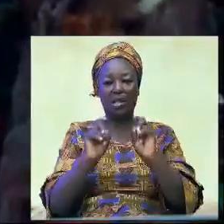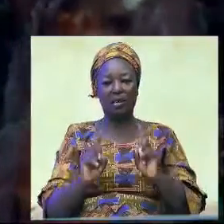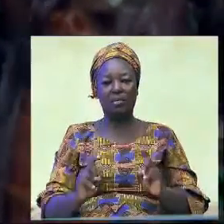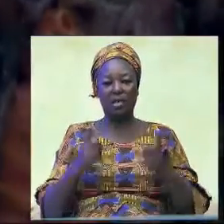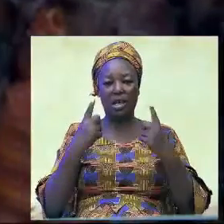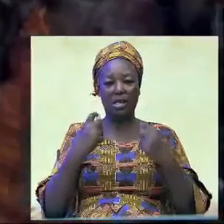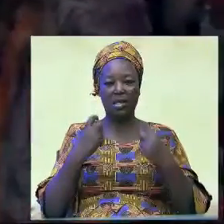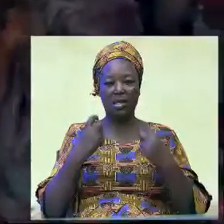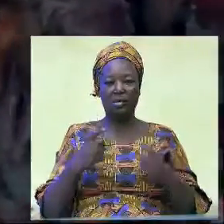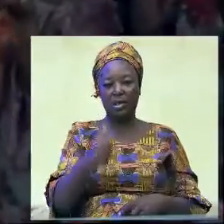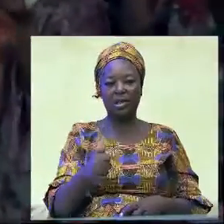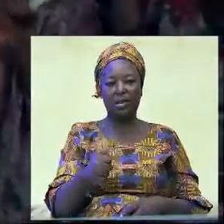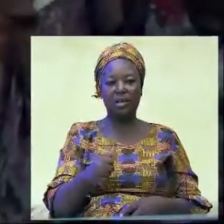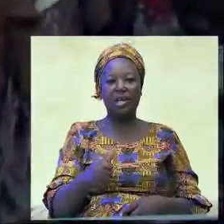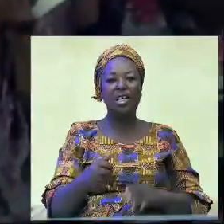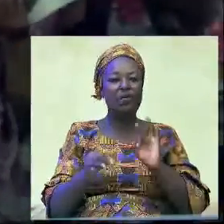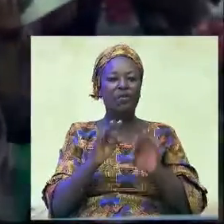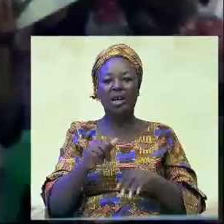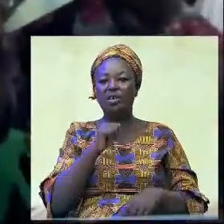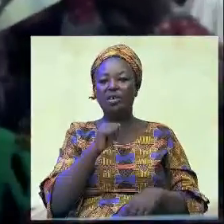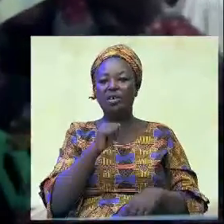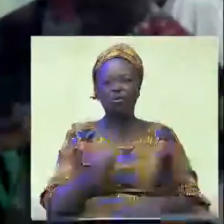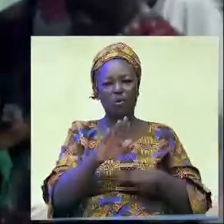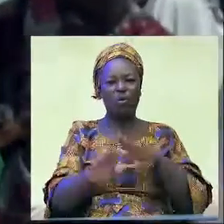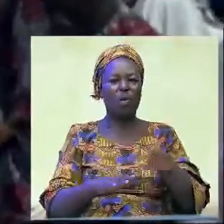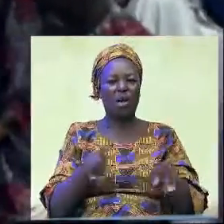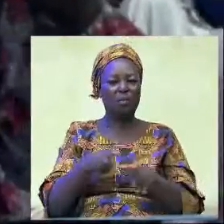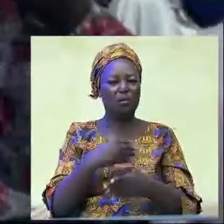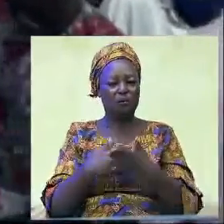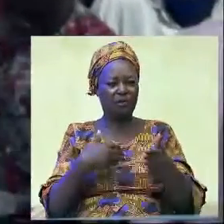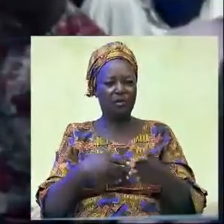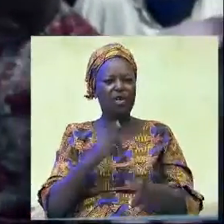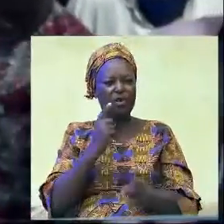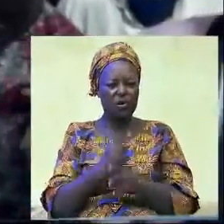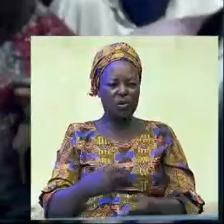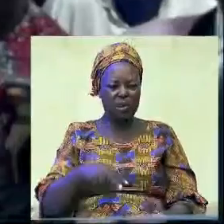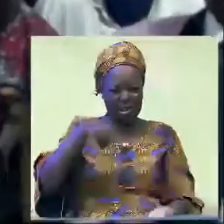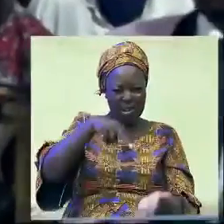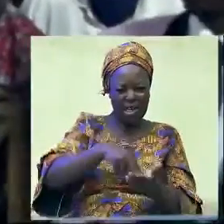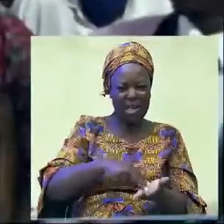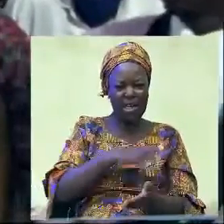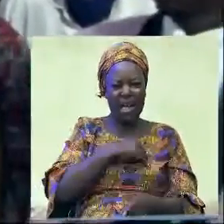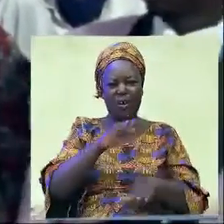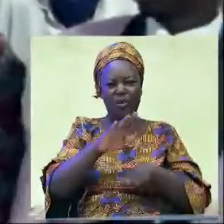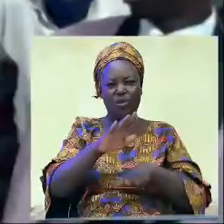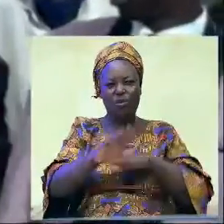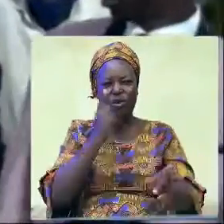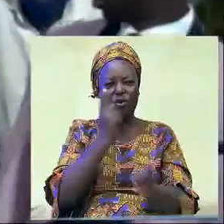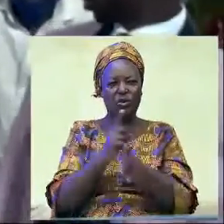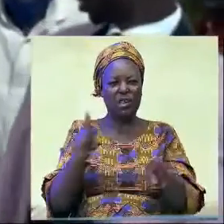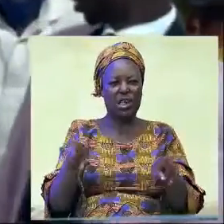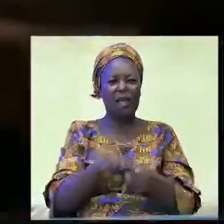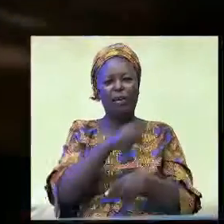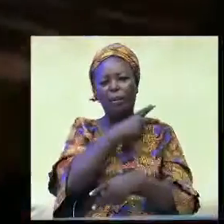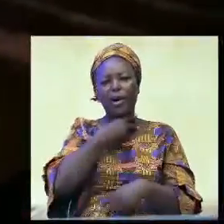check yourself. If you are lame, you rise up and go walking like I'm